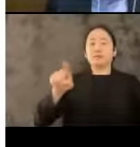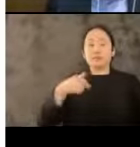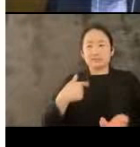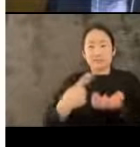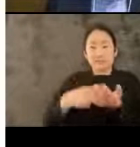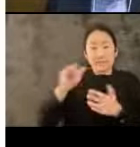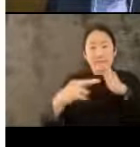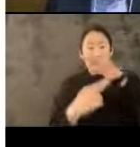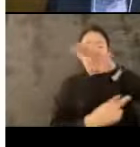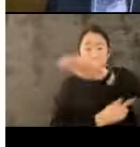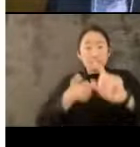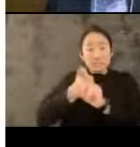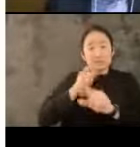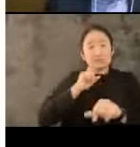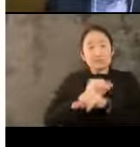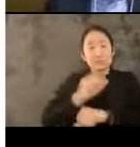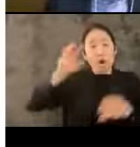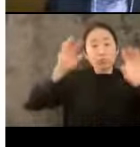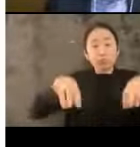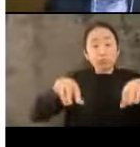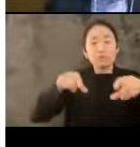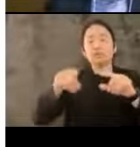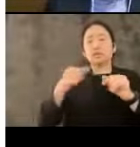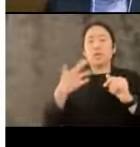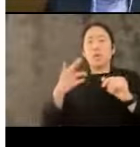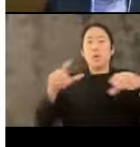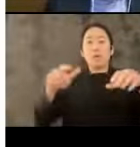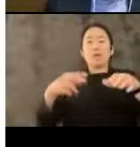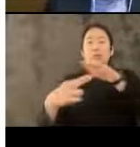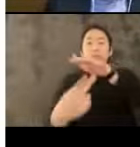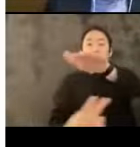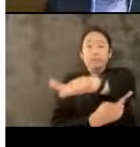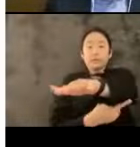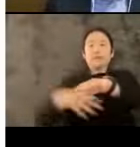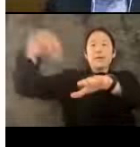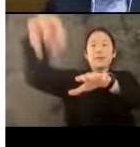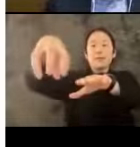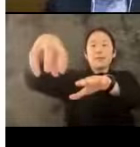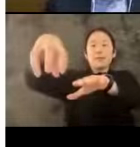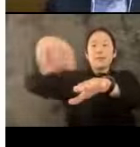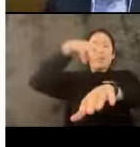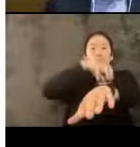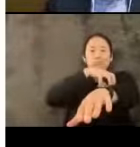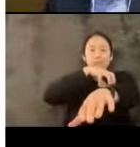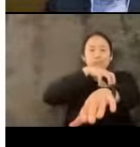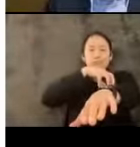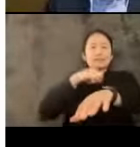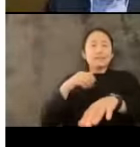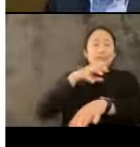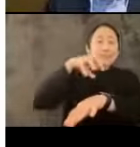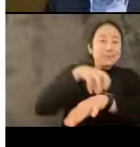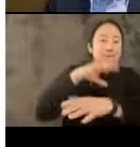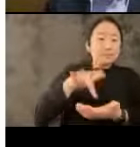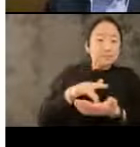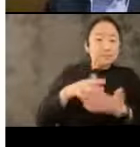there should be a station adjacent to the viaduct. I had a couple of dogs break into